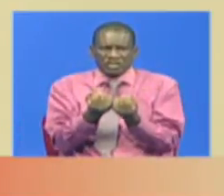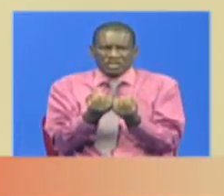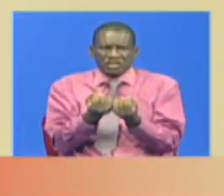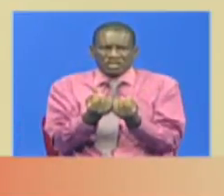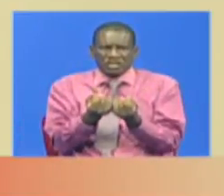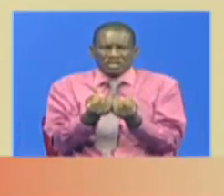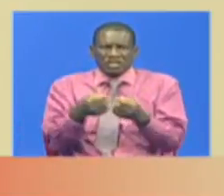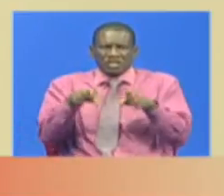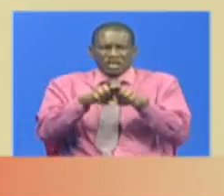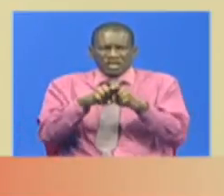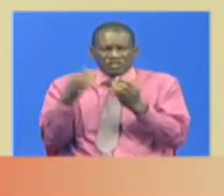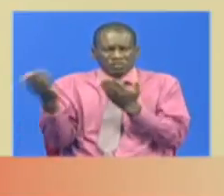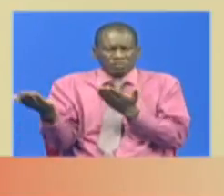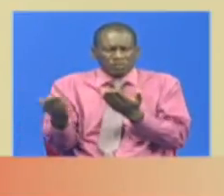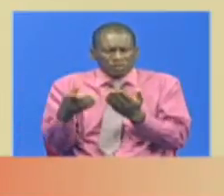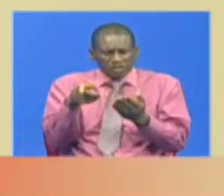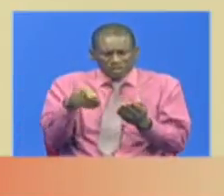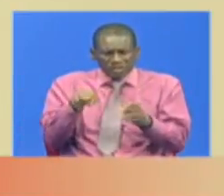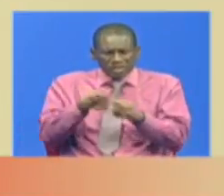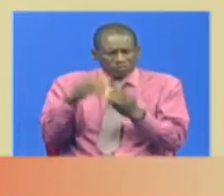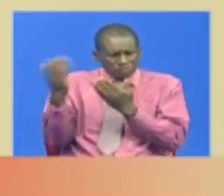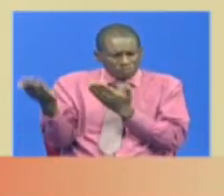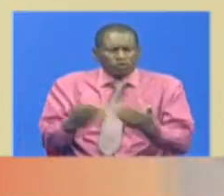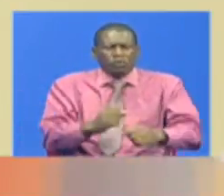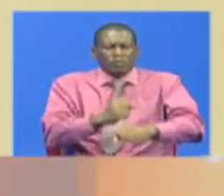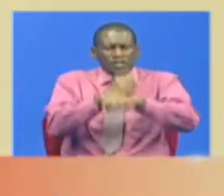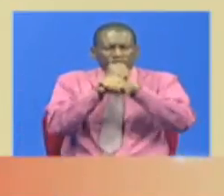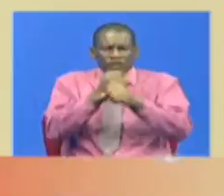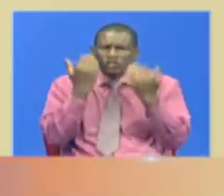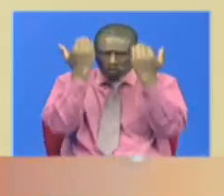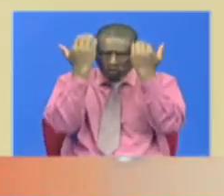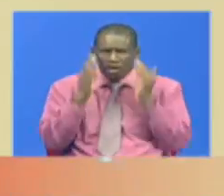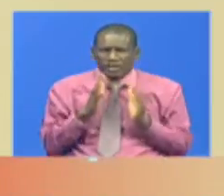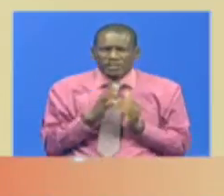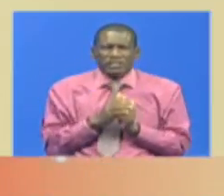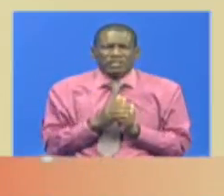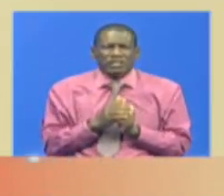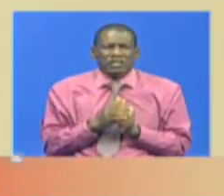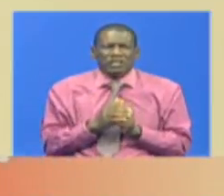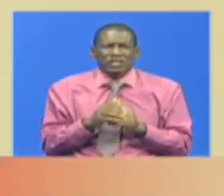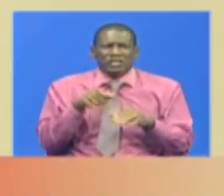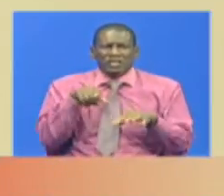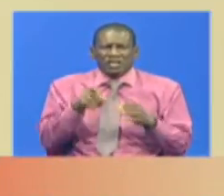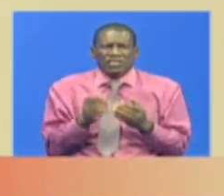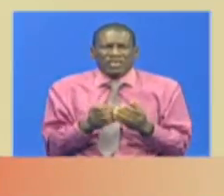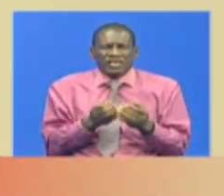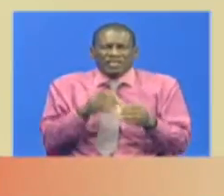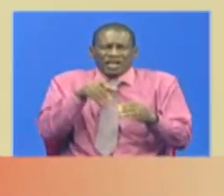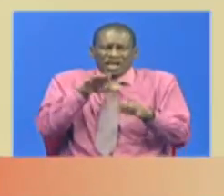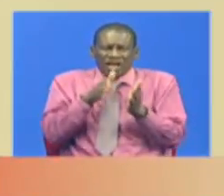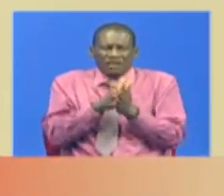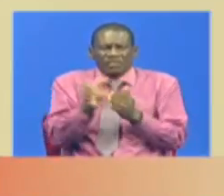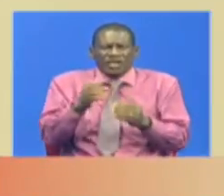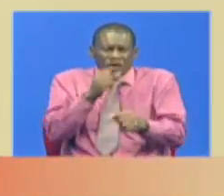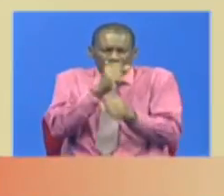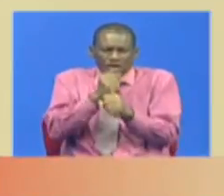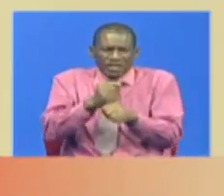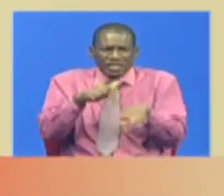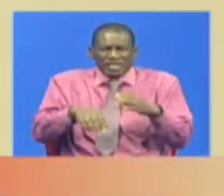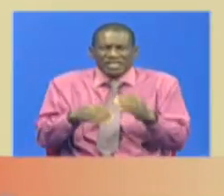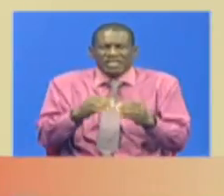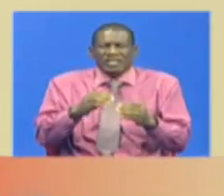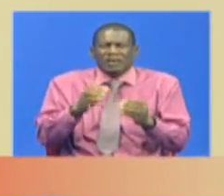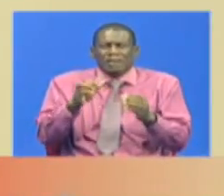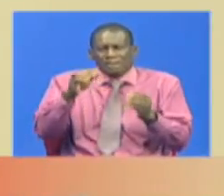the defense submission, in their service in the civil service, and